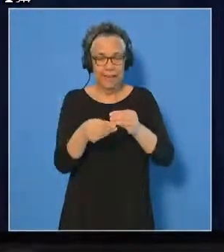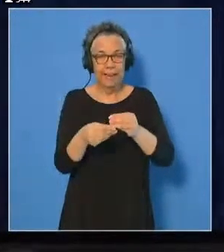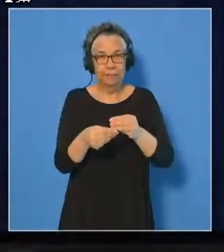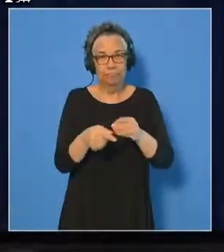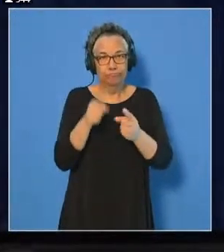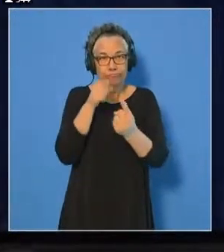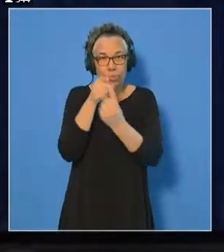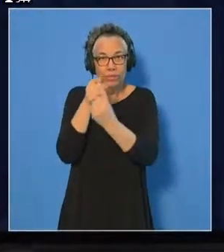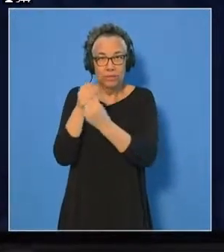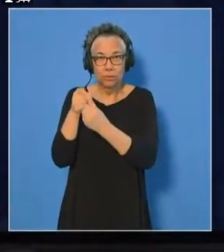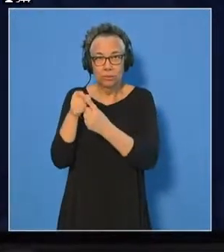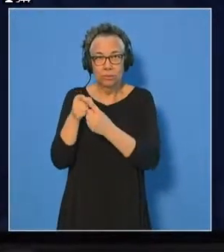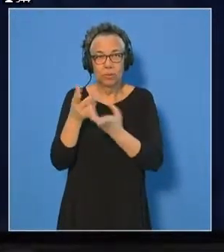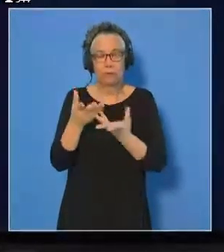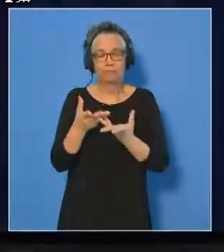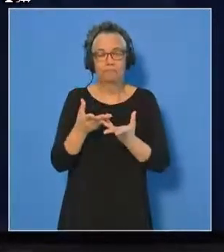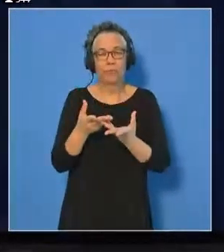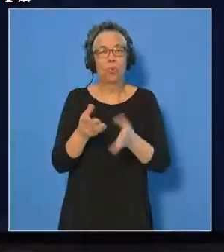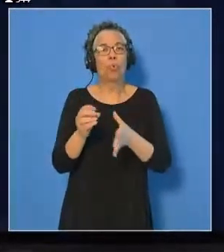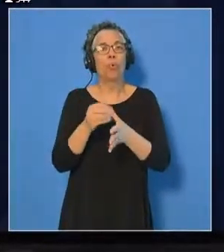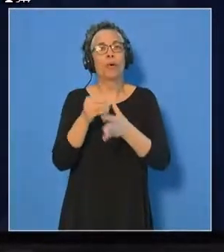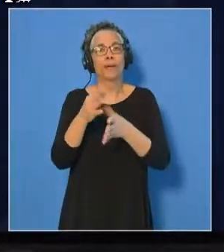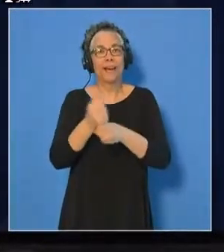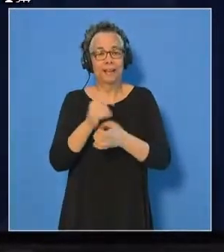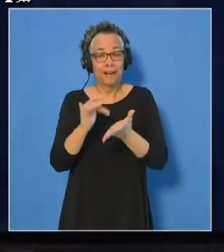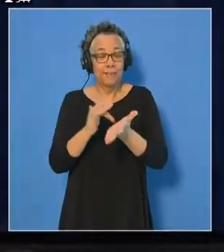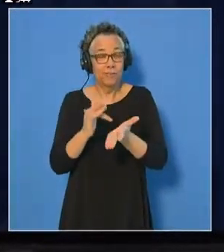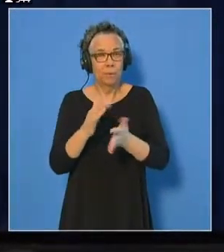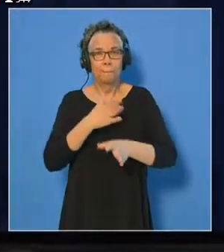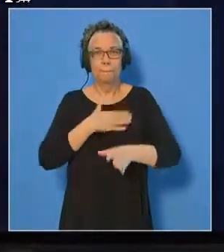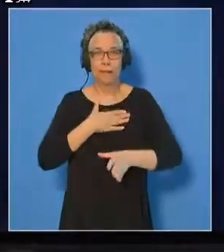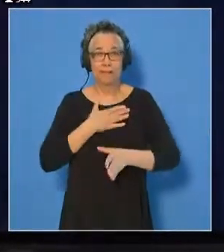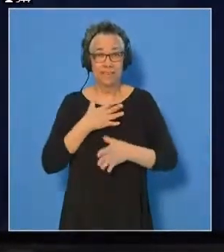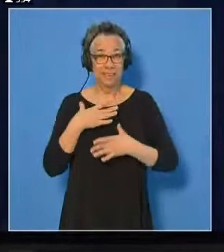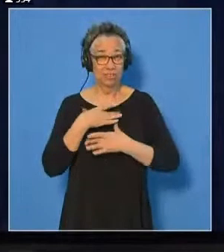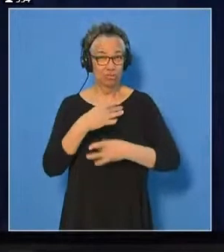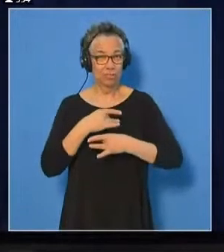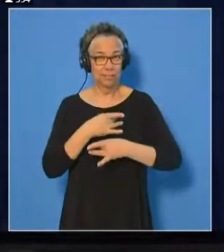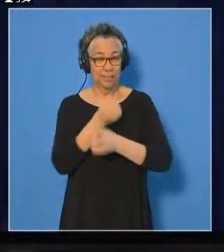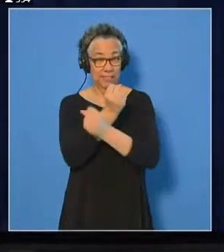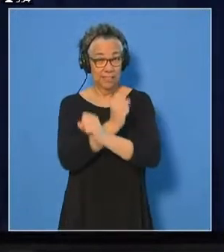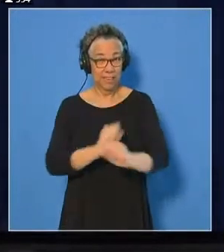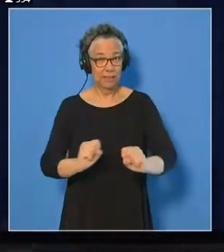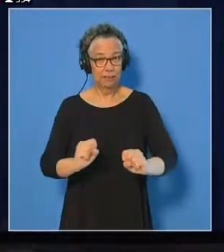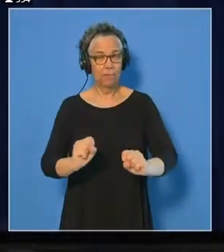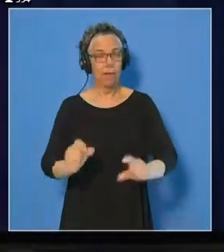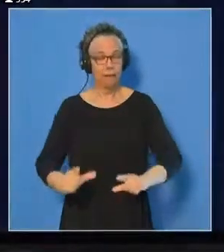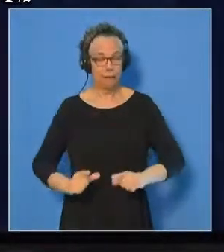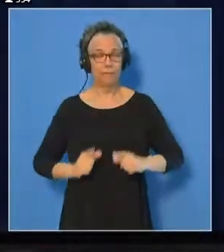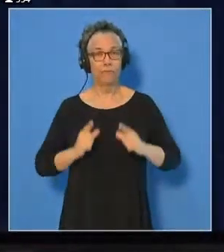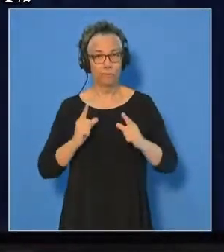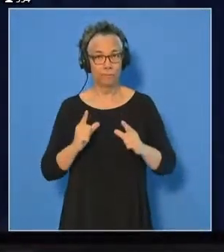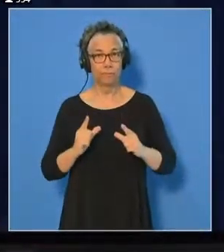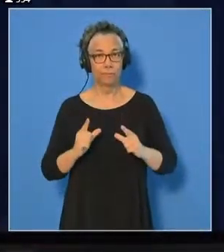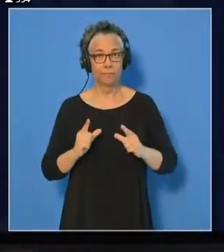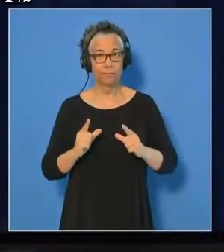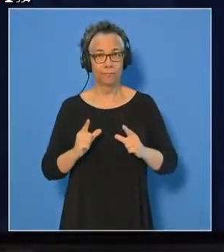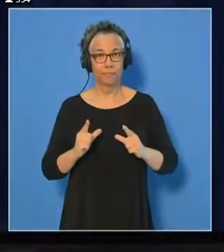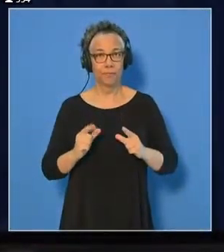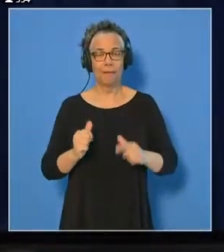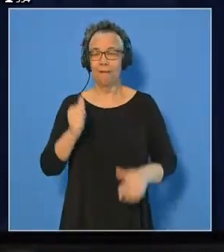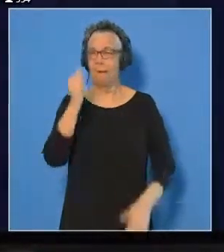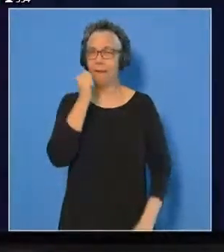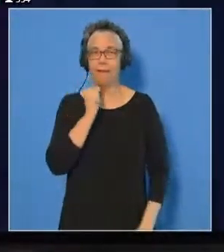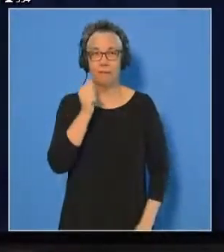that political advantage. Our sole interest is in saving and preserving lives. With every day